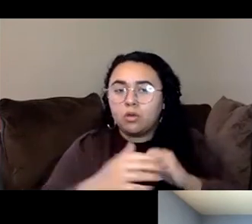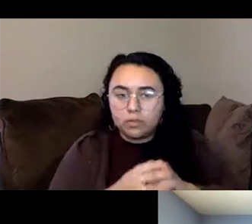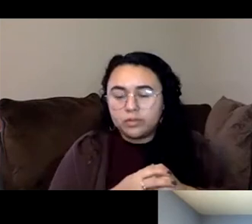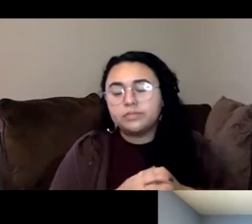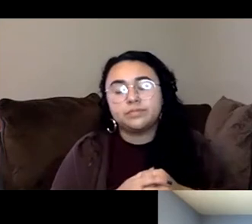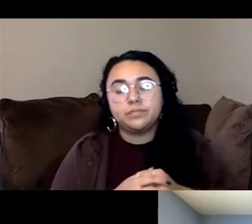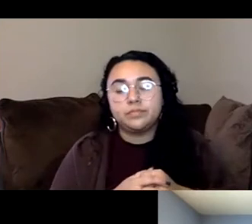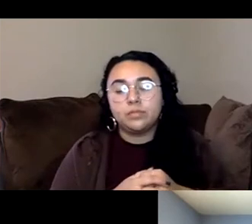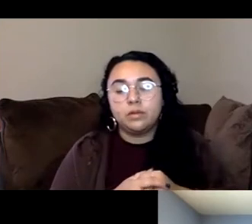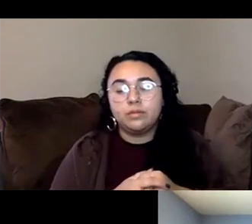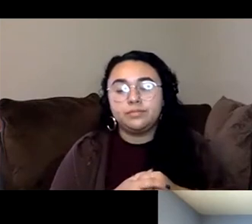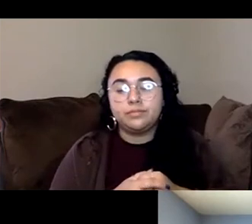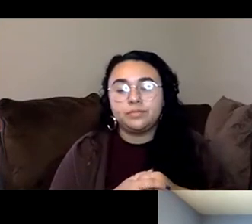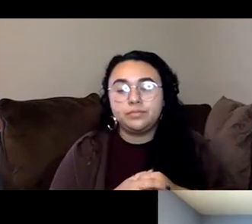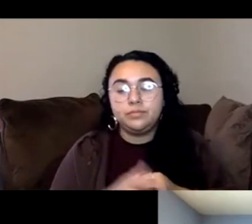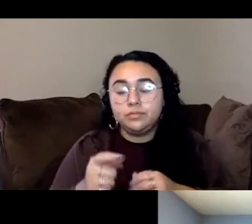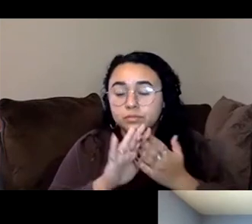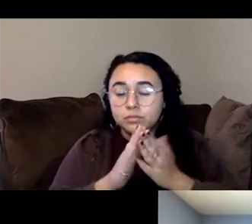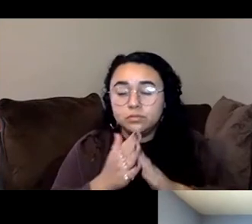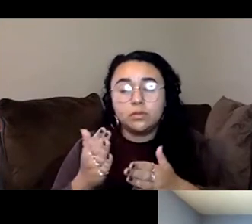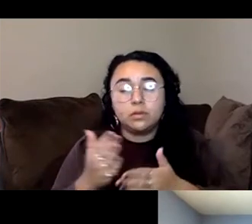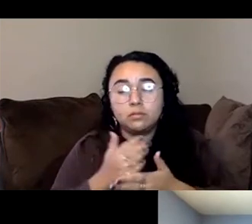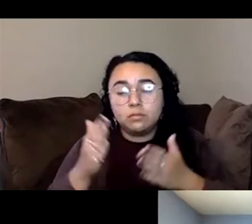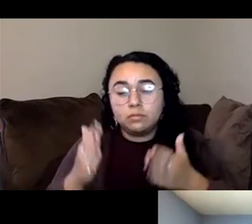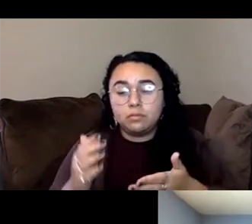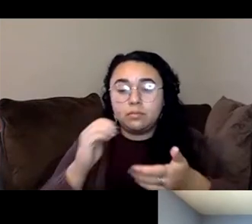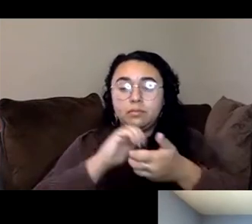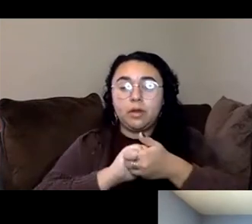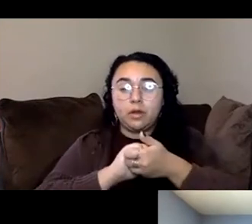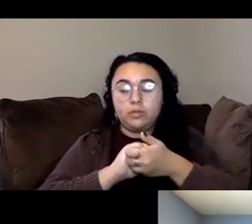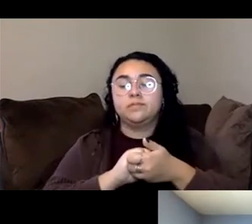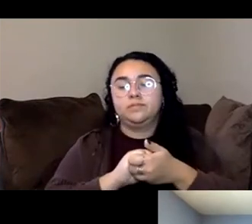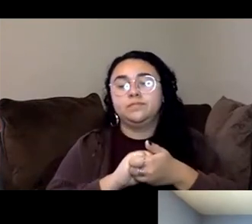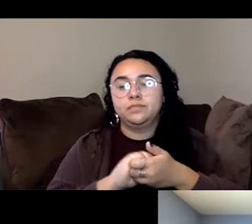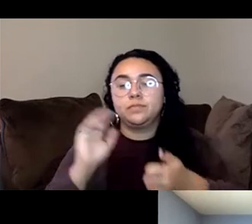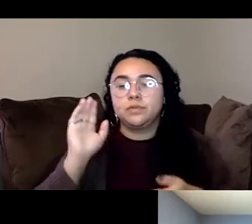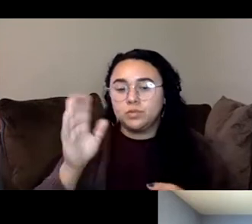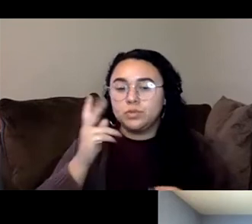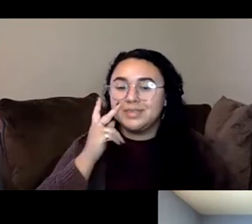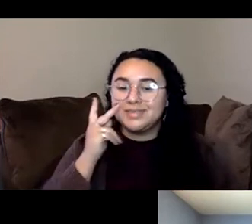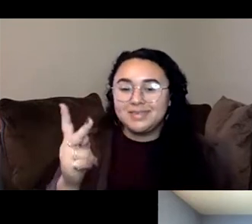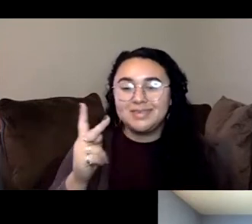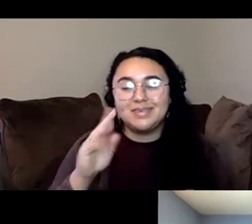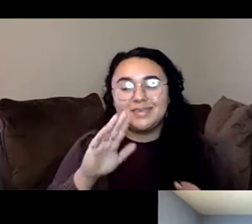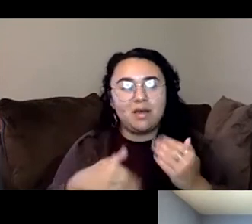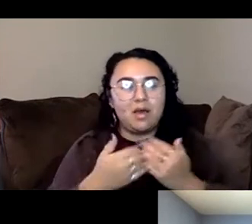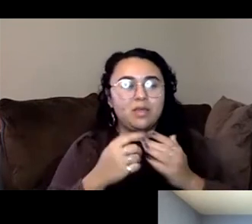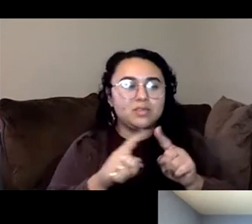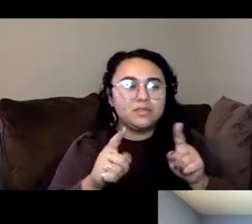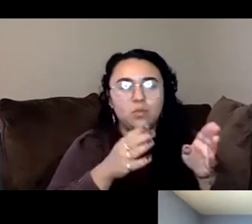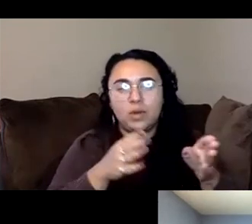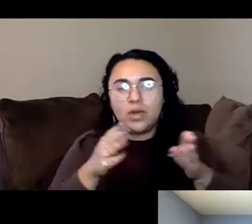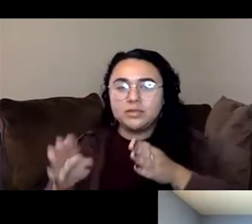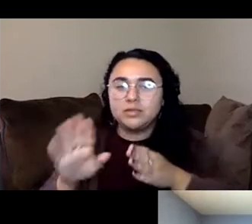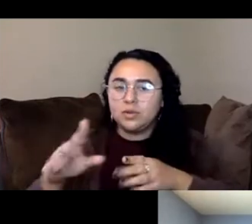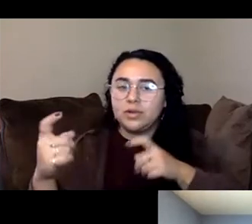that, as you become a partnership, become part of the partnership, you'll see all the ways in which your gift is